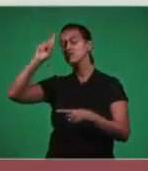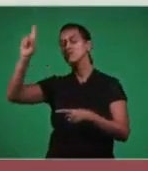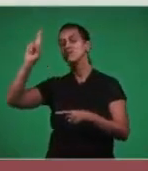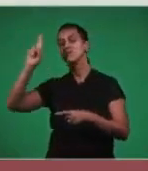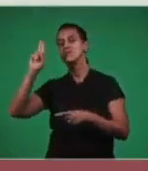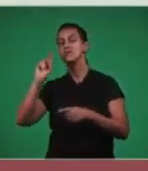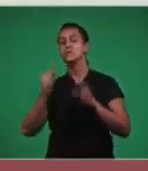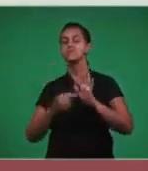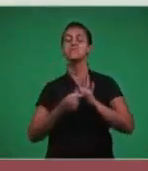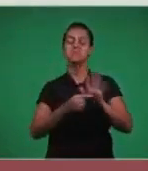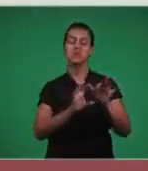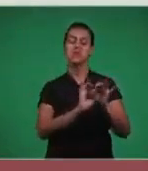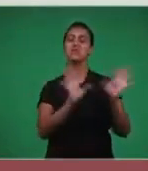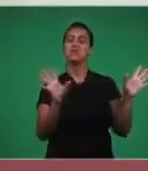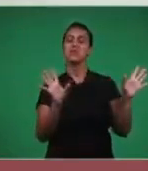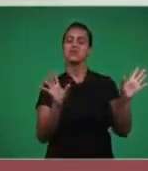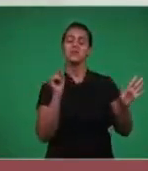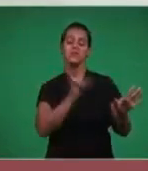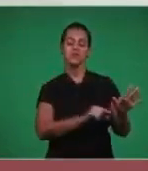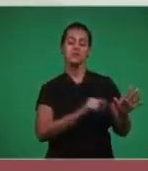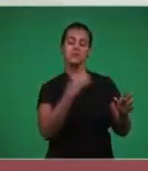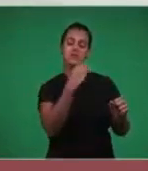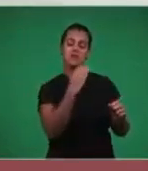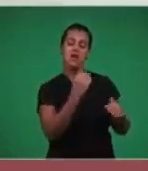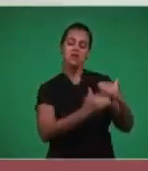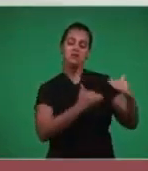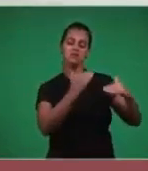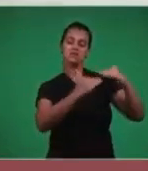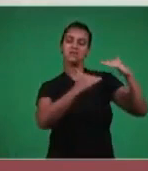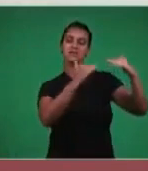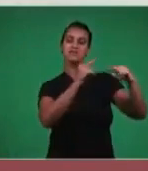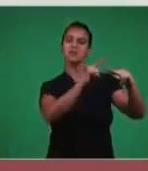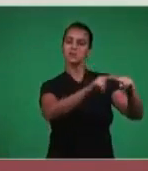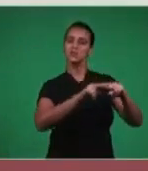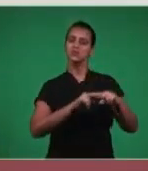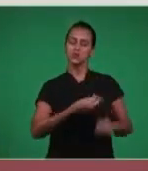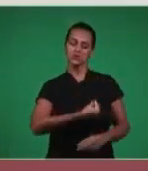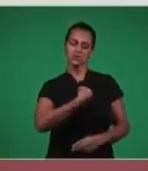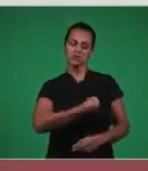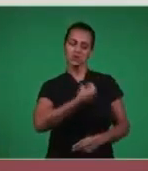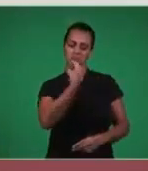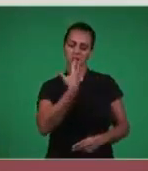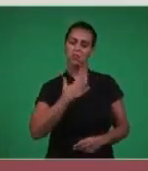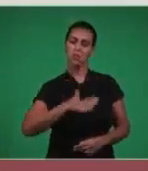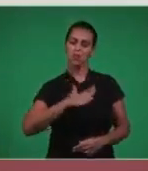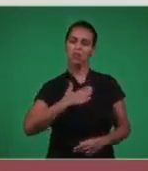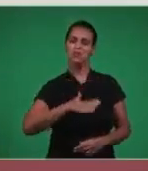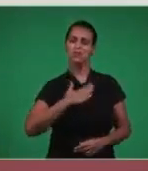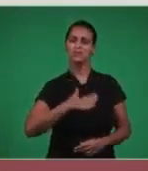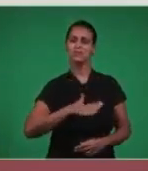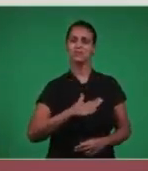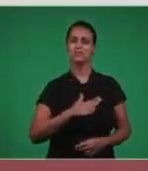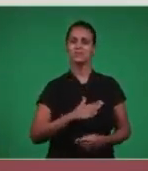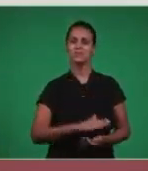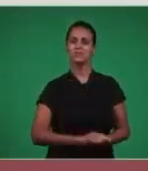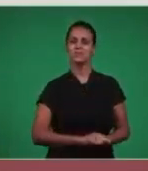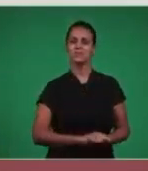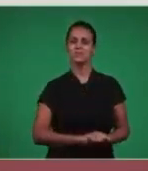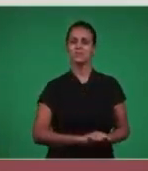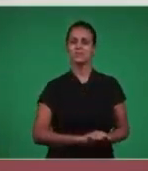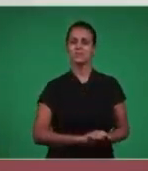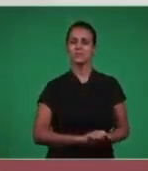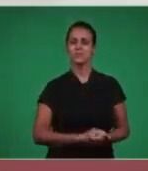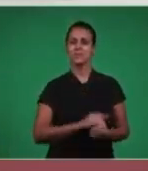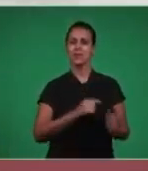to develop ourselves through science to bring comfort to man. And here, the extraction of